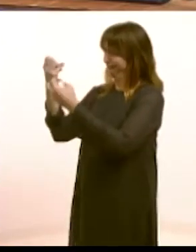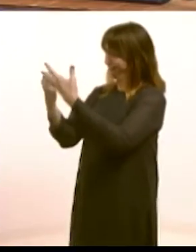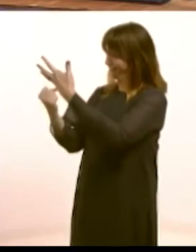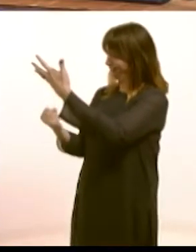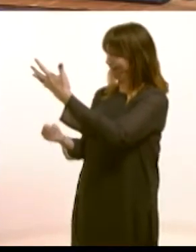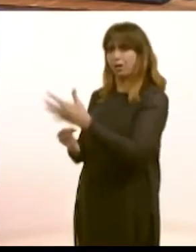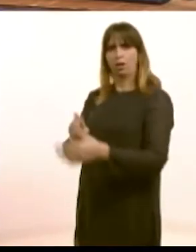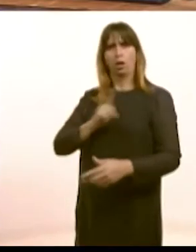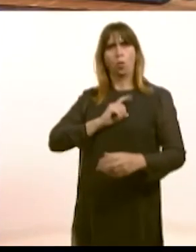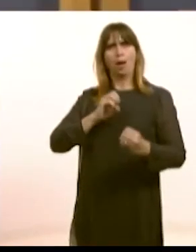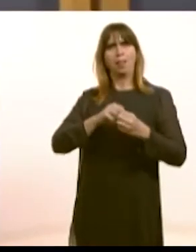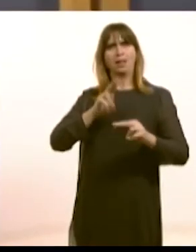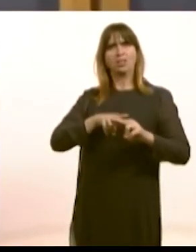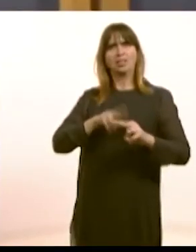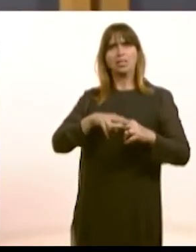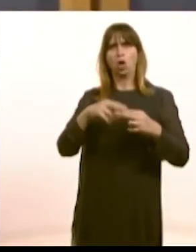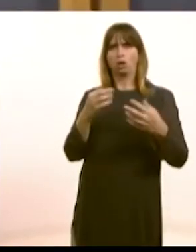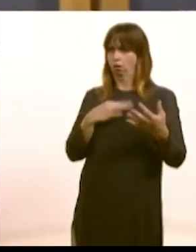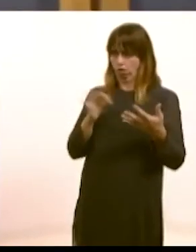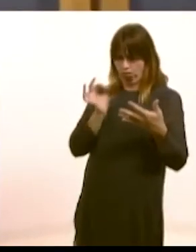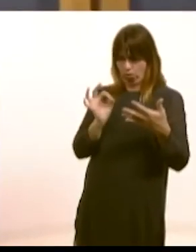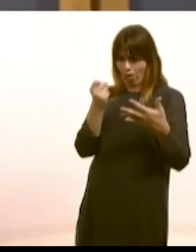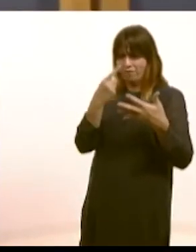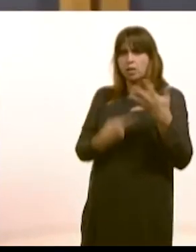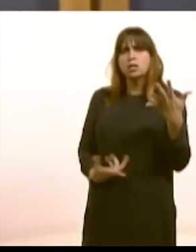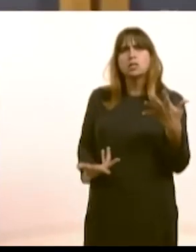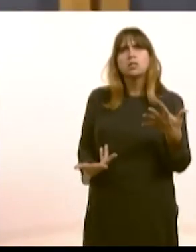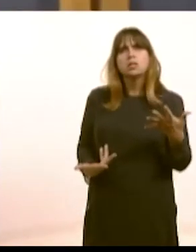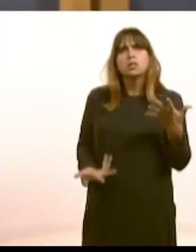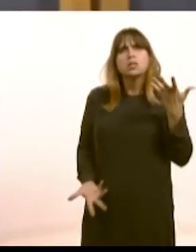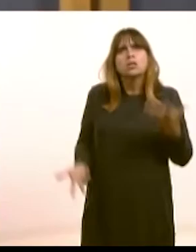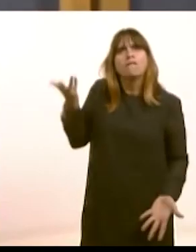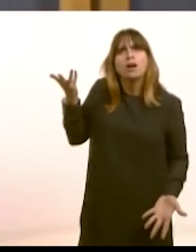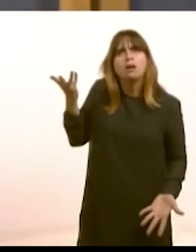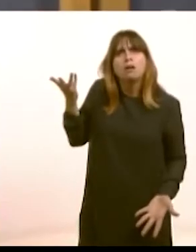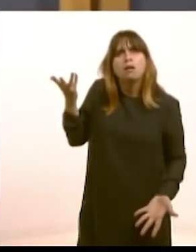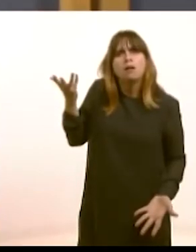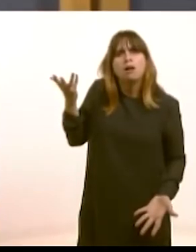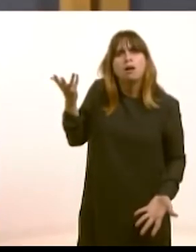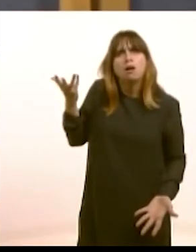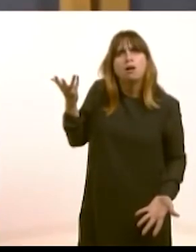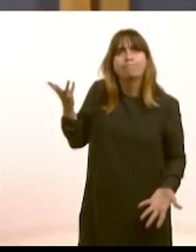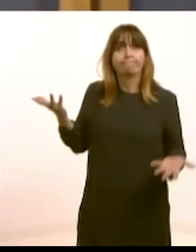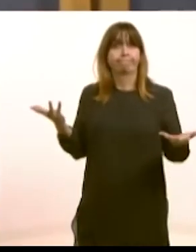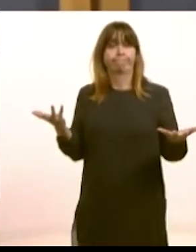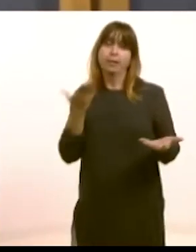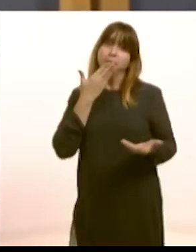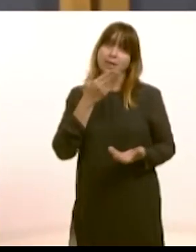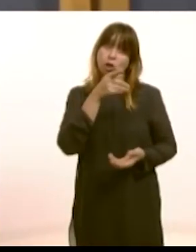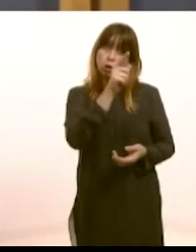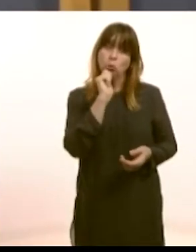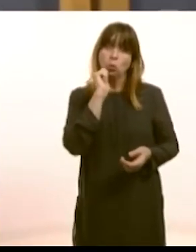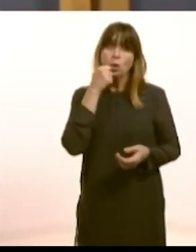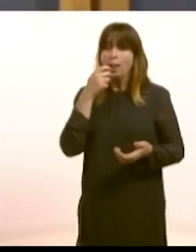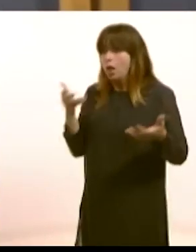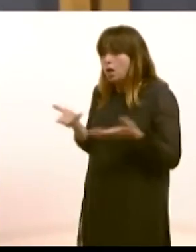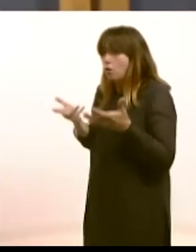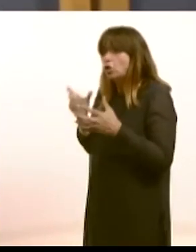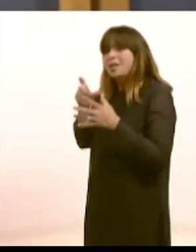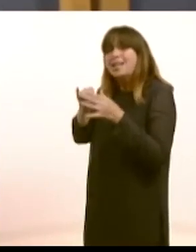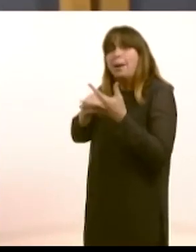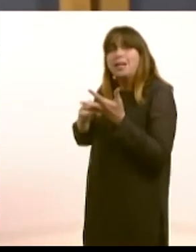of the health needs of the people? I'm asking the First Minister just this simple question. Will he encourage the Cabinet Secretary to